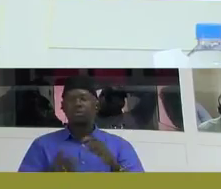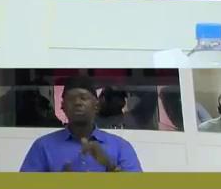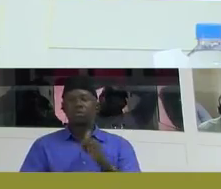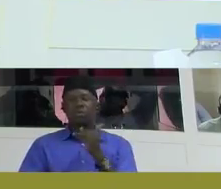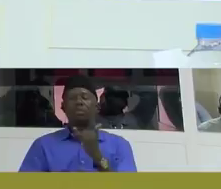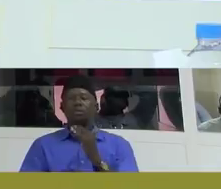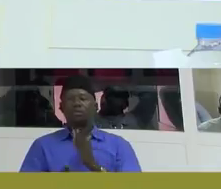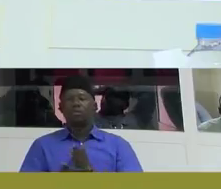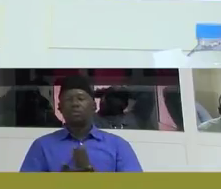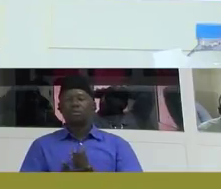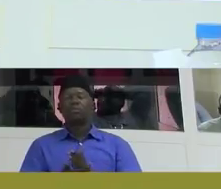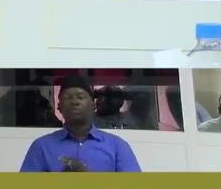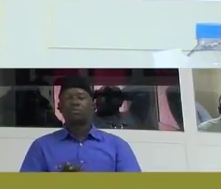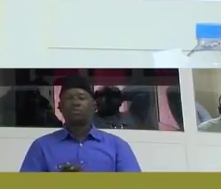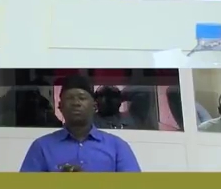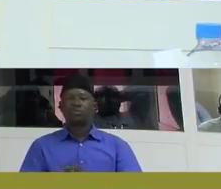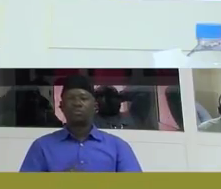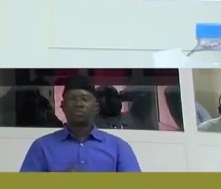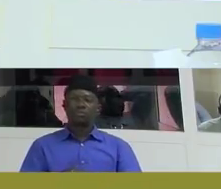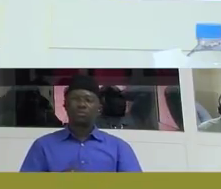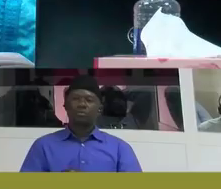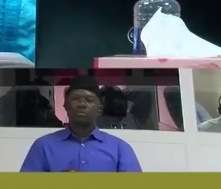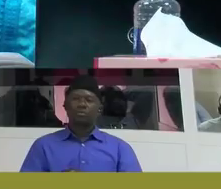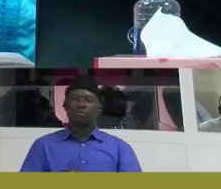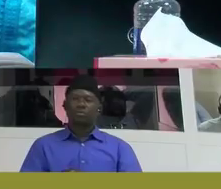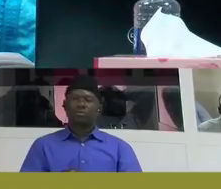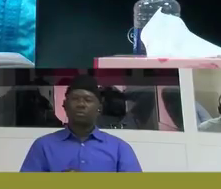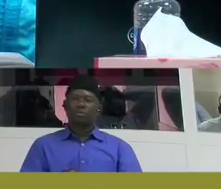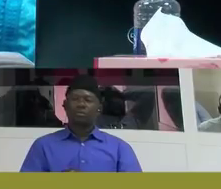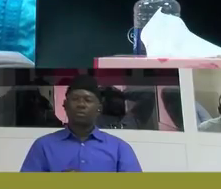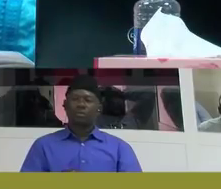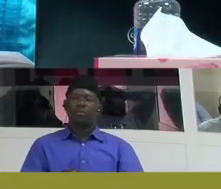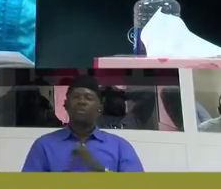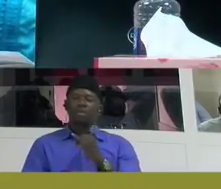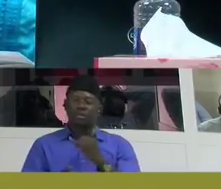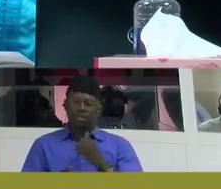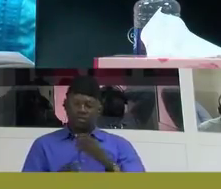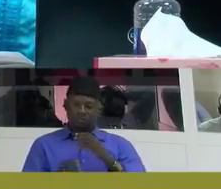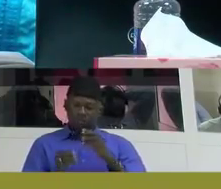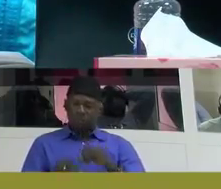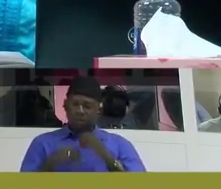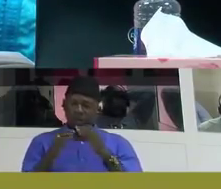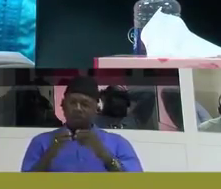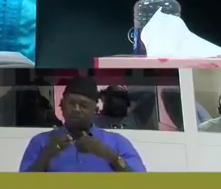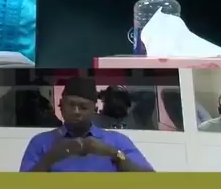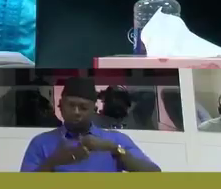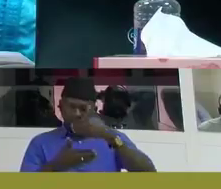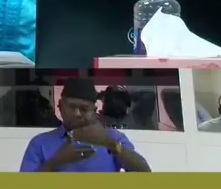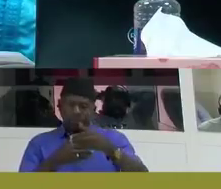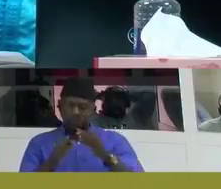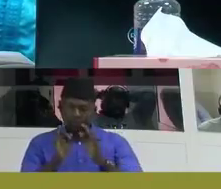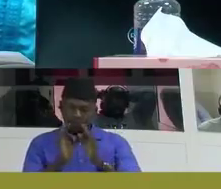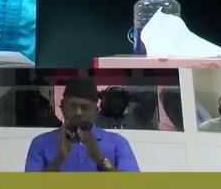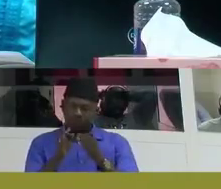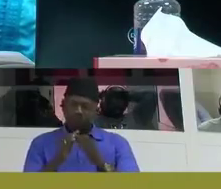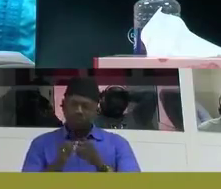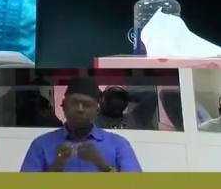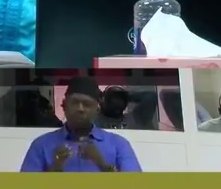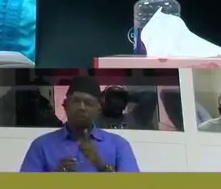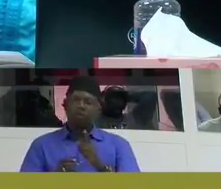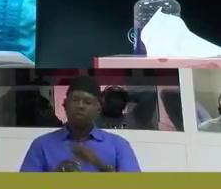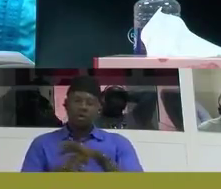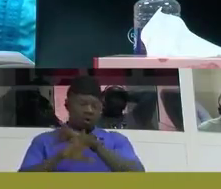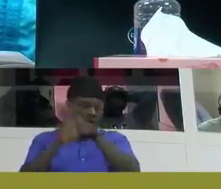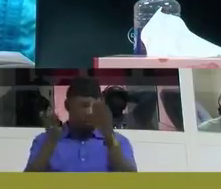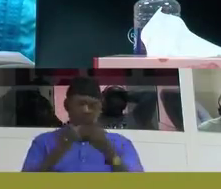in fact, it went on to say that all those engaged in the practice